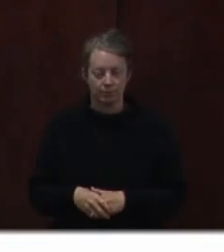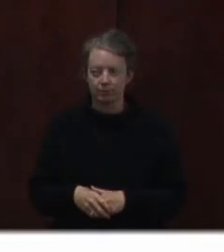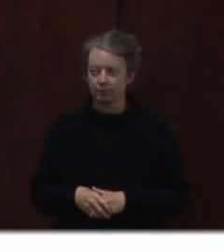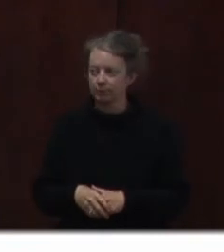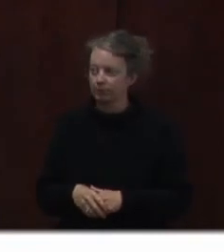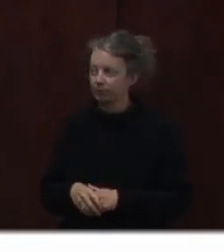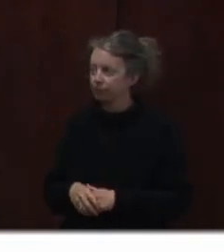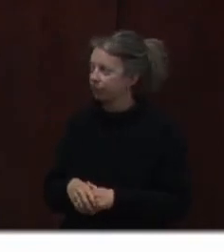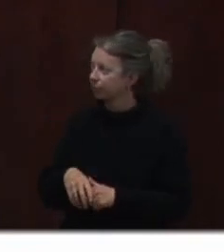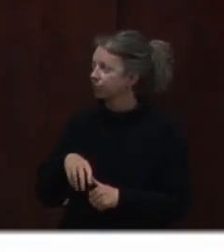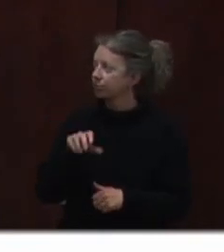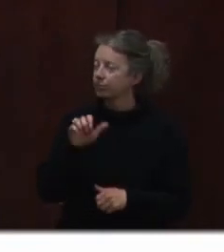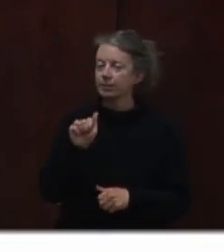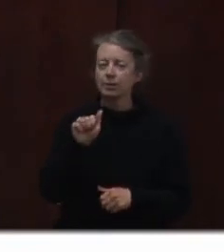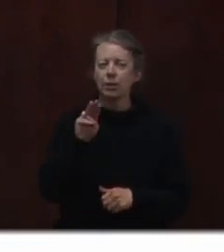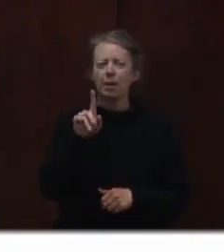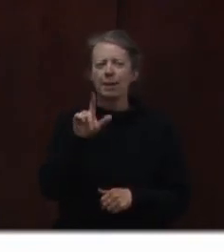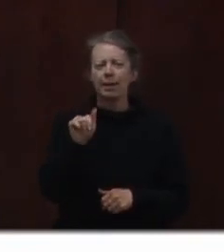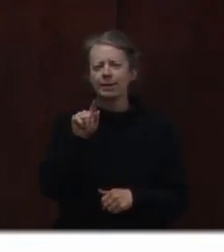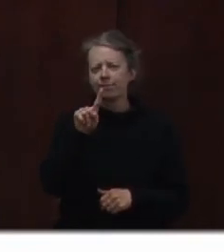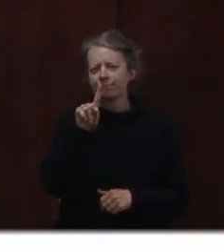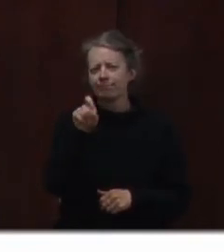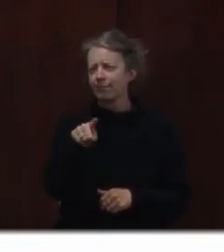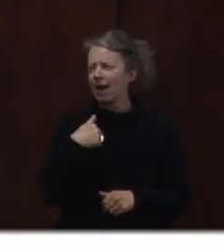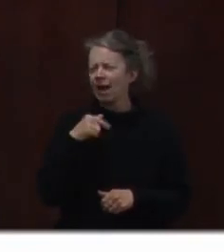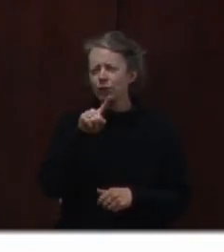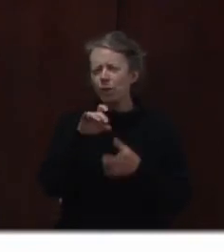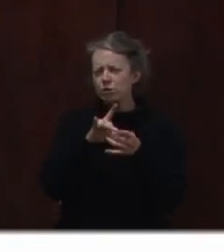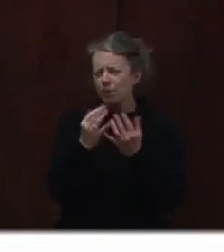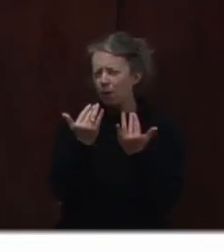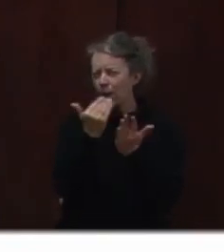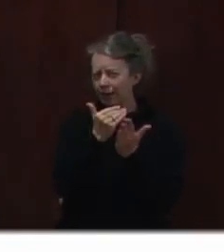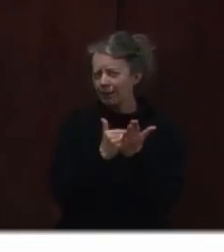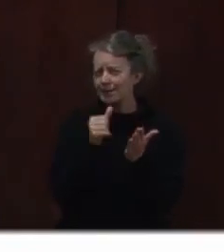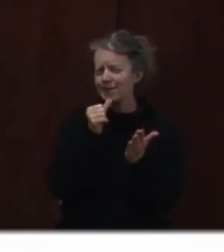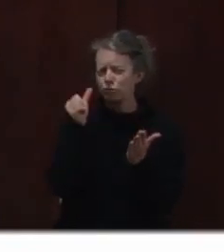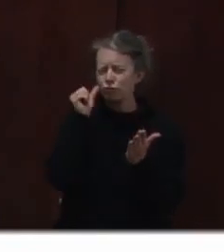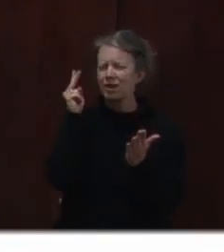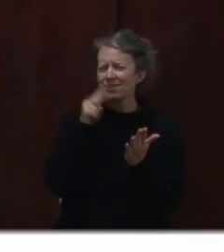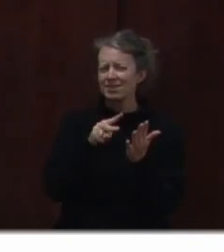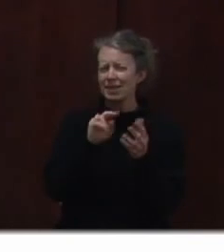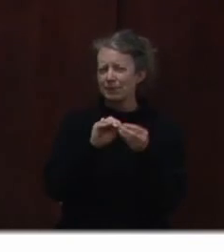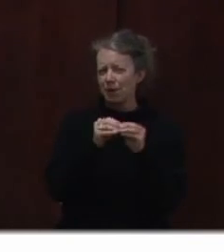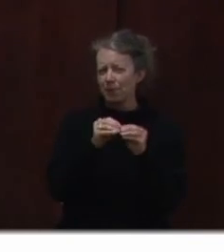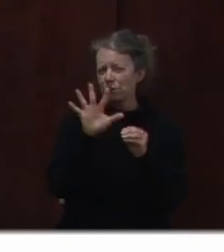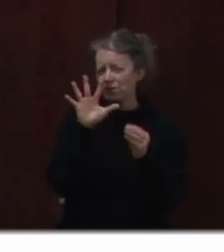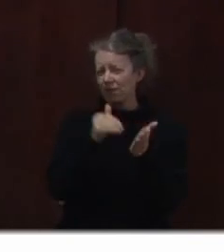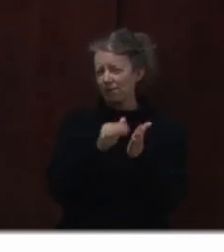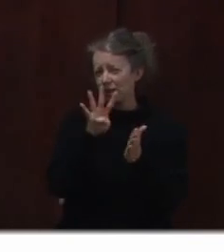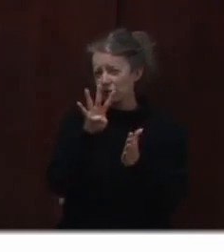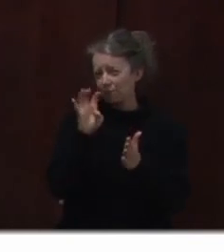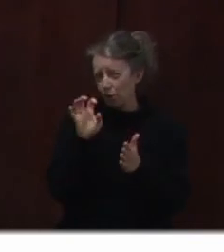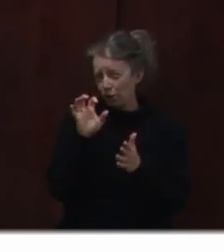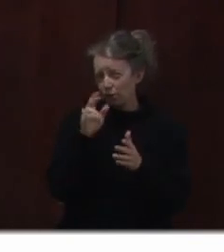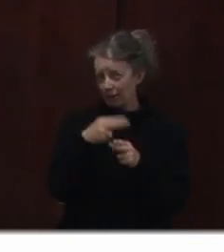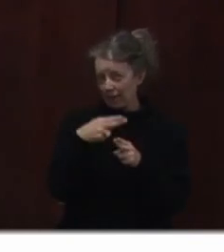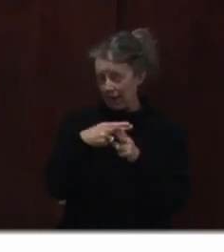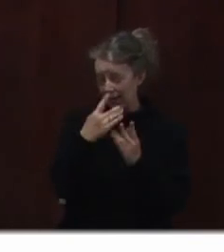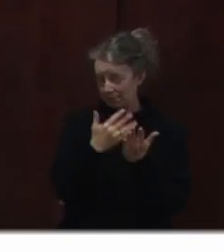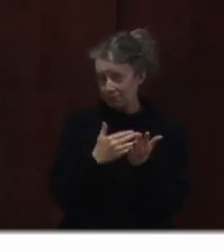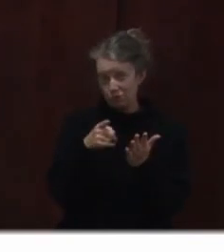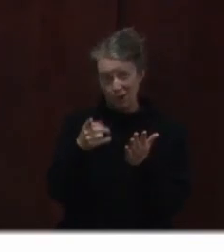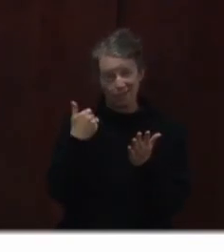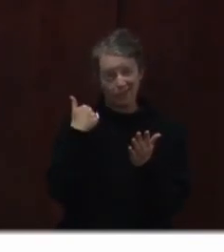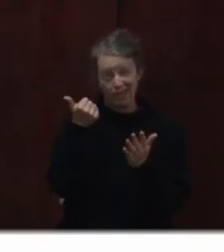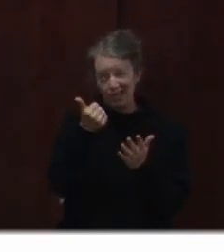I have a question about the wait list. I think when I looked at it yesterday, it was about 54,000. Do you have any anecdotal information about when